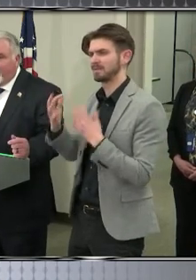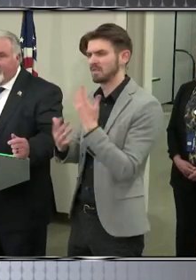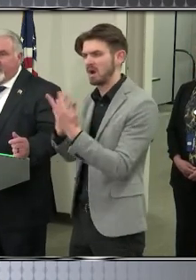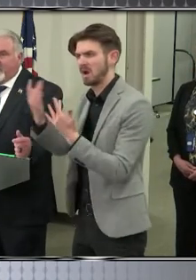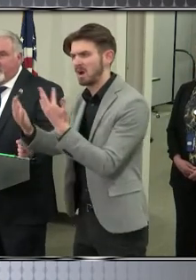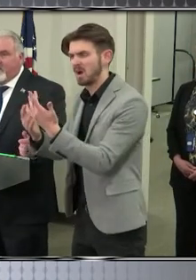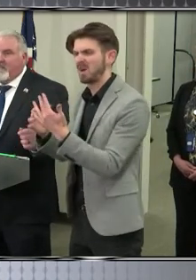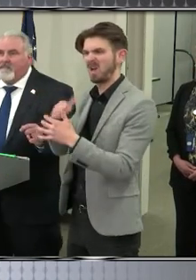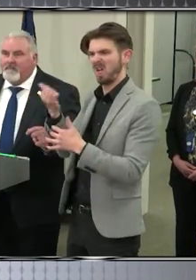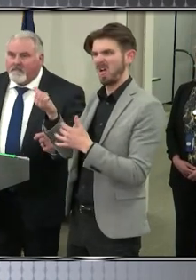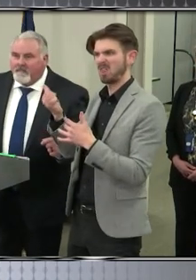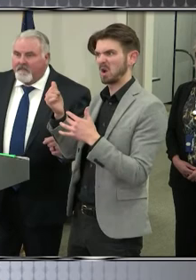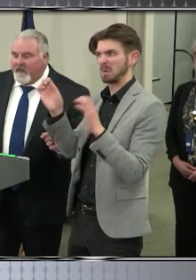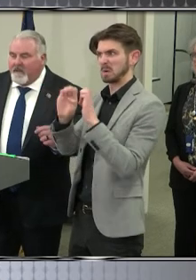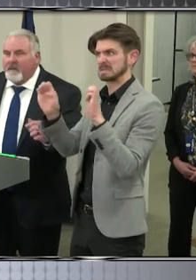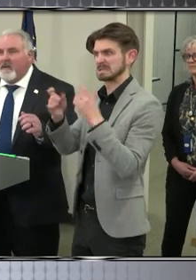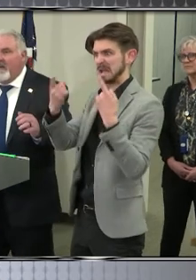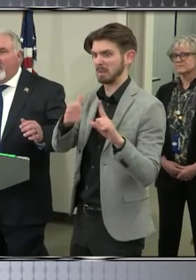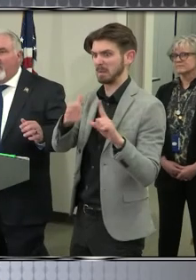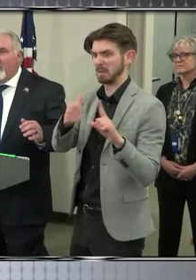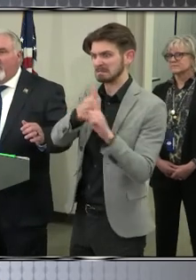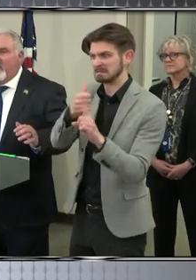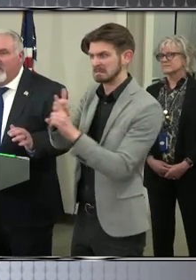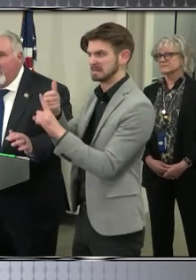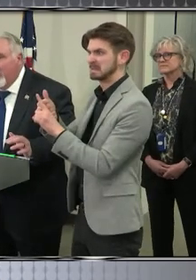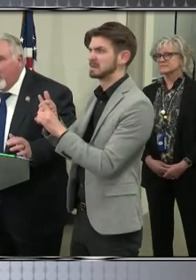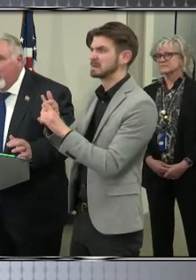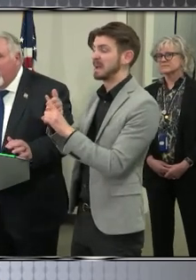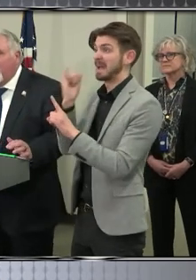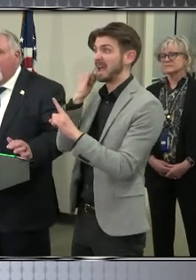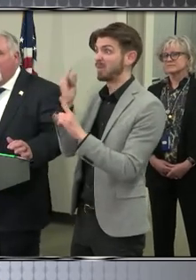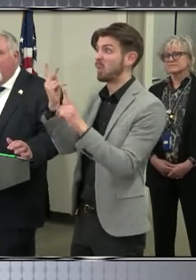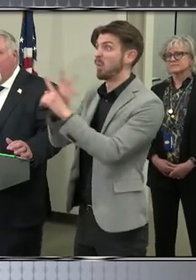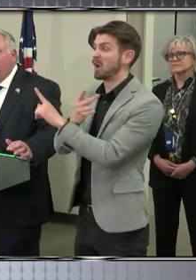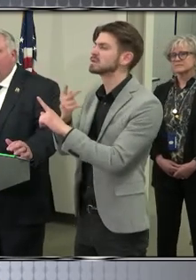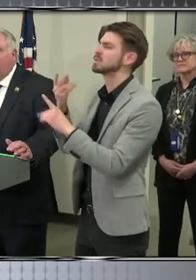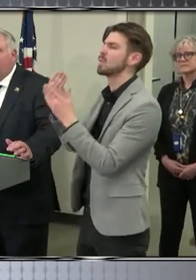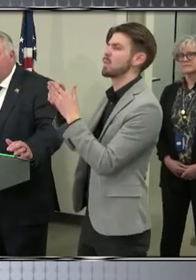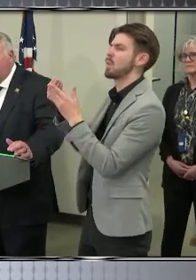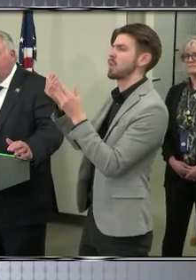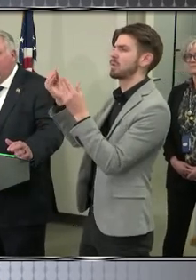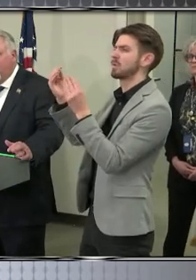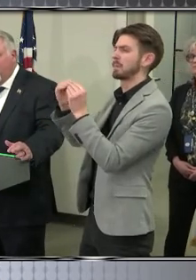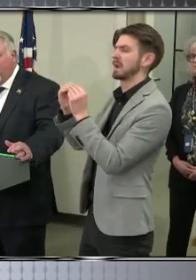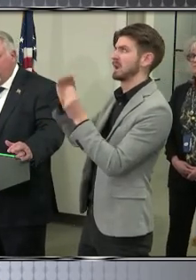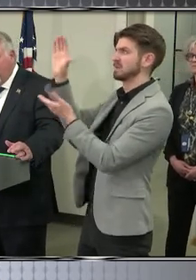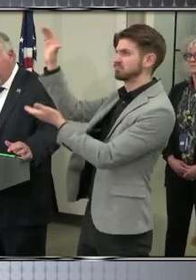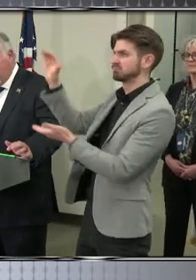come our way. Can I ask, maybe they're here, some of our most international